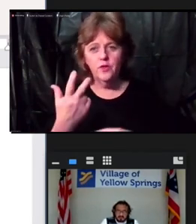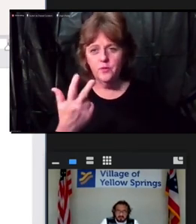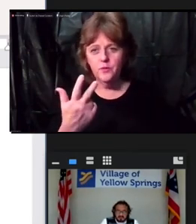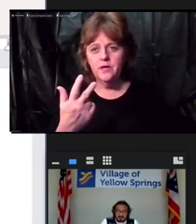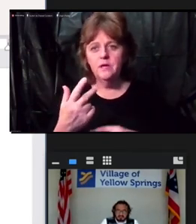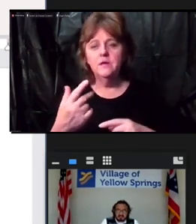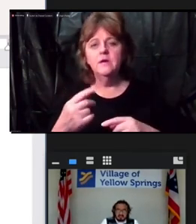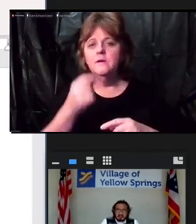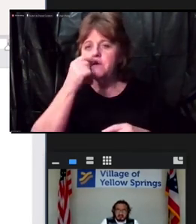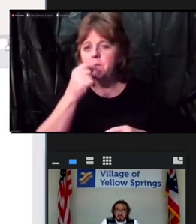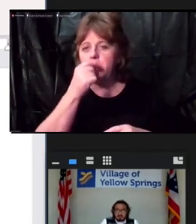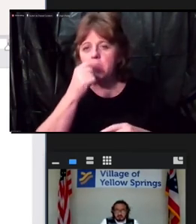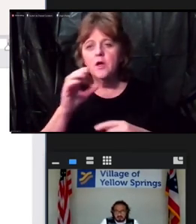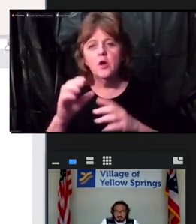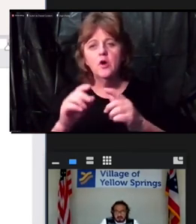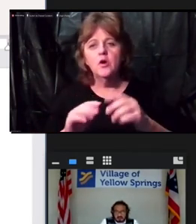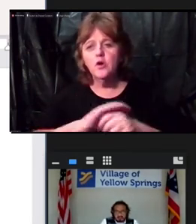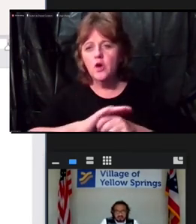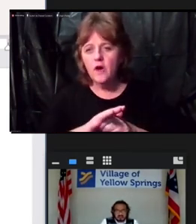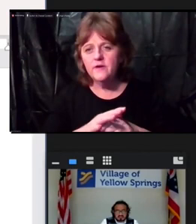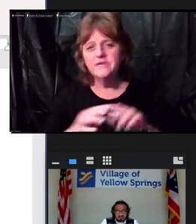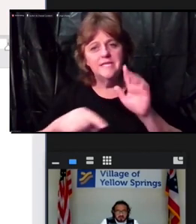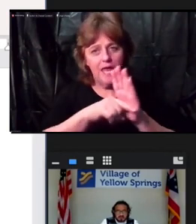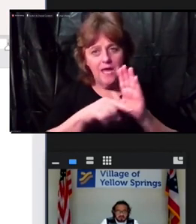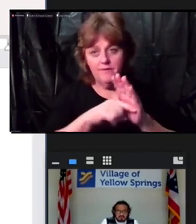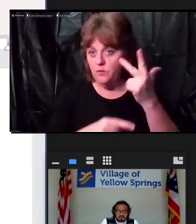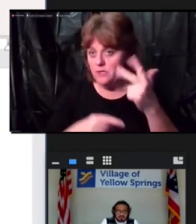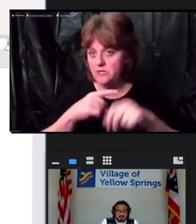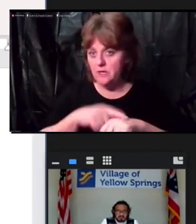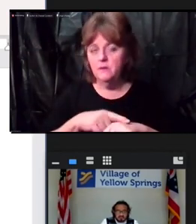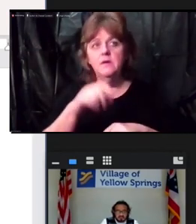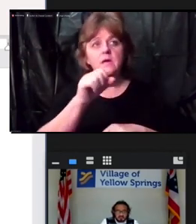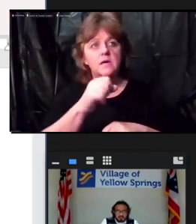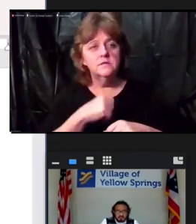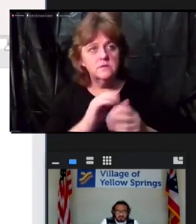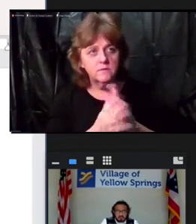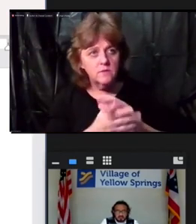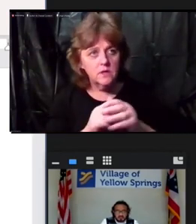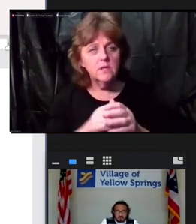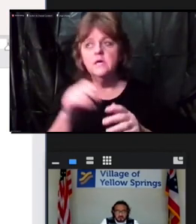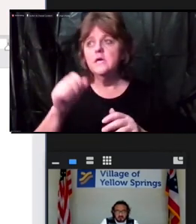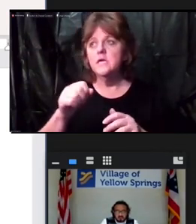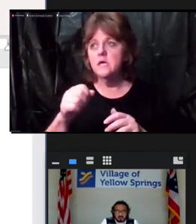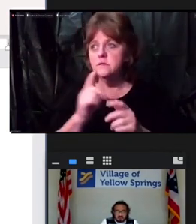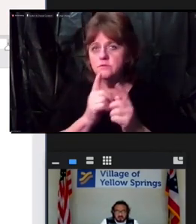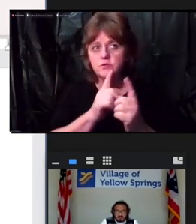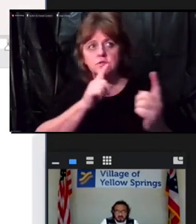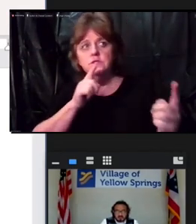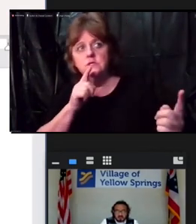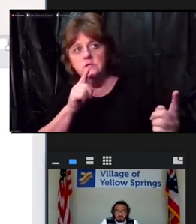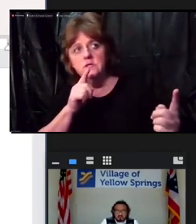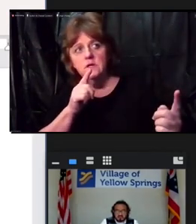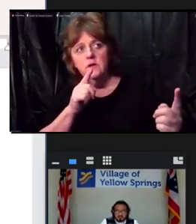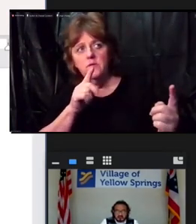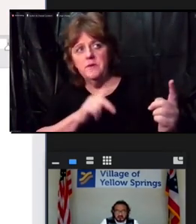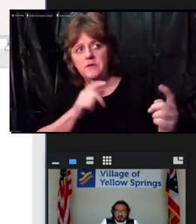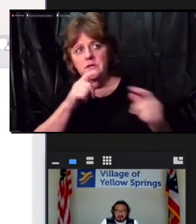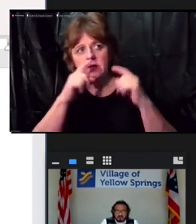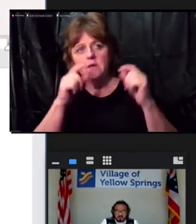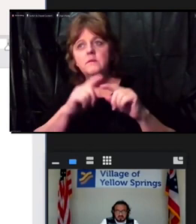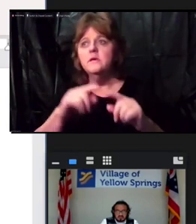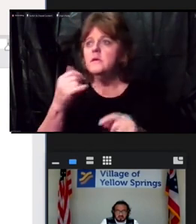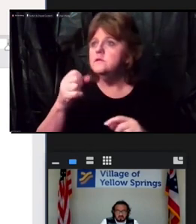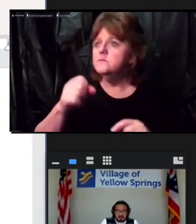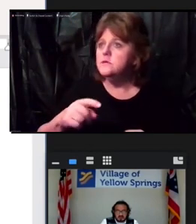three negative results. And yes, I'm washing my hands. Yes, I'm trying to stay 6 feet from unmasked folks. So hey, Yellow Springs saved my